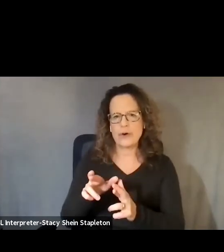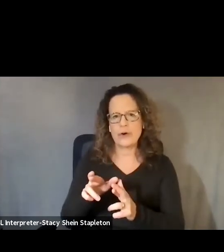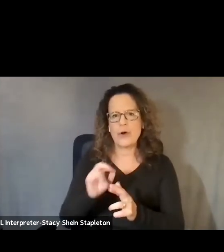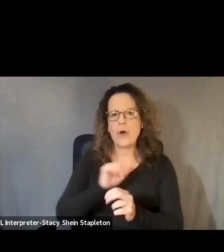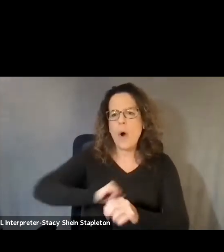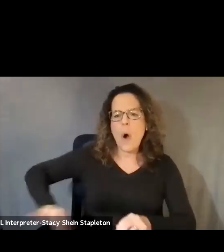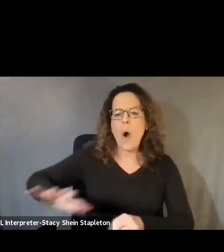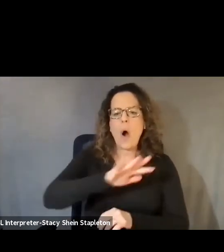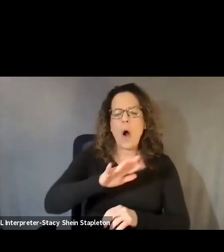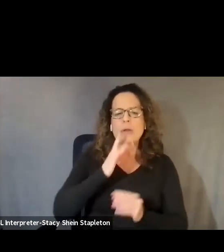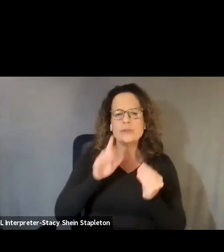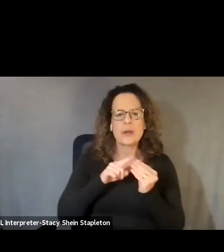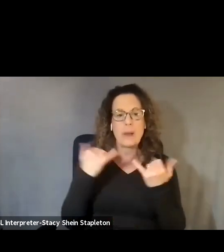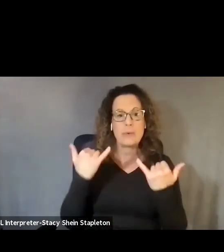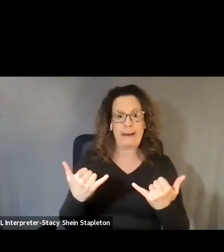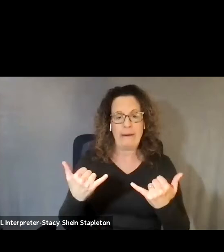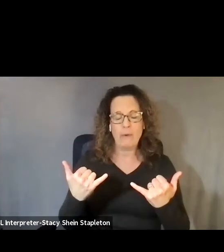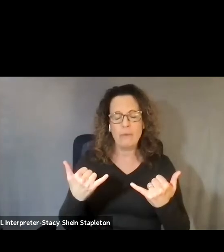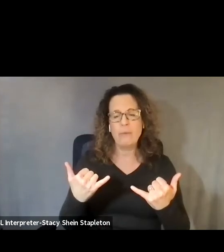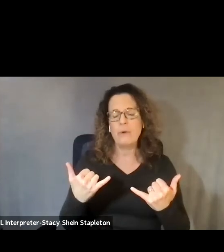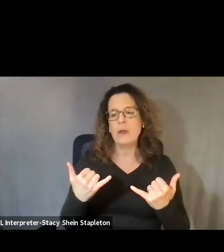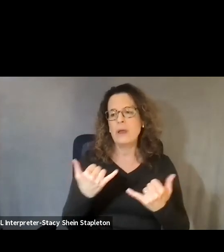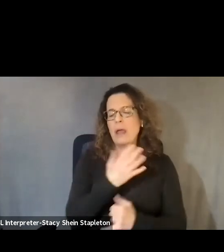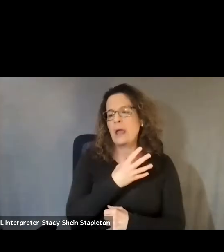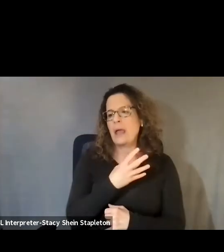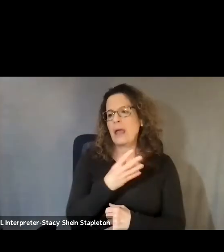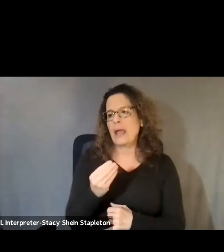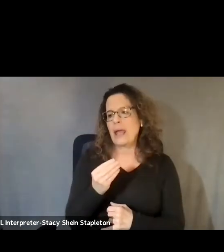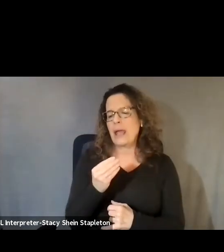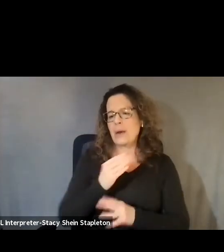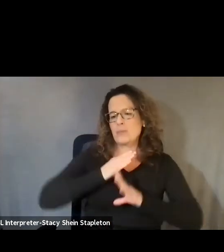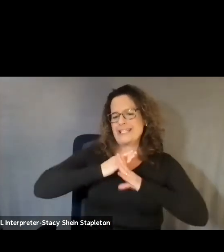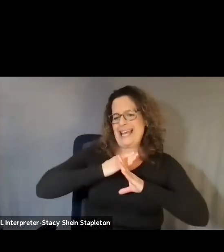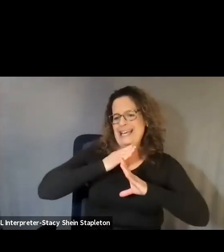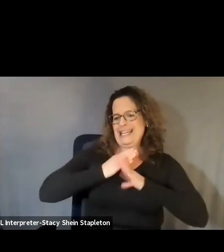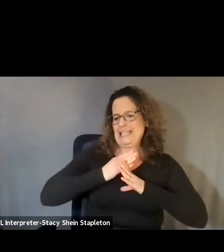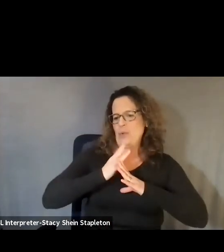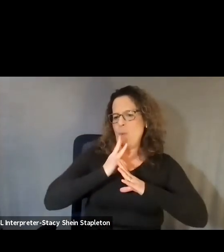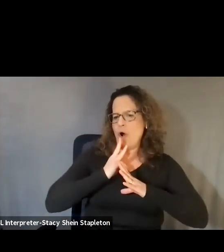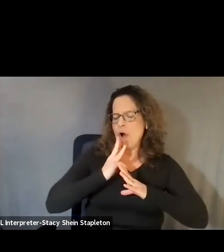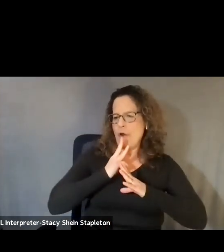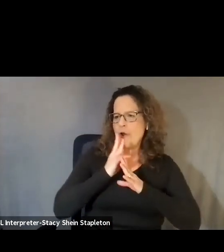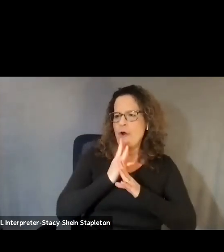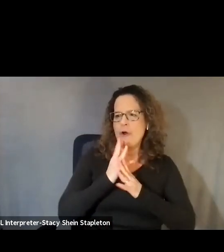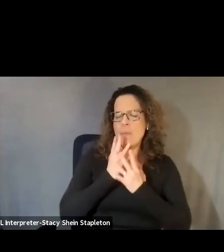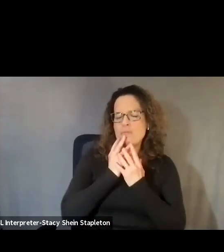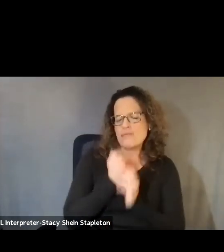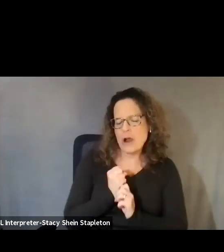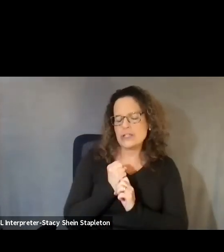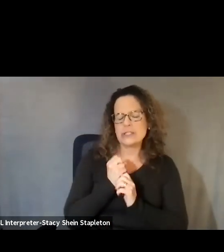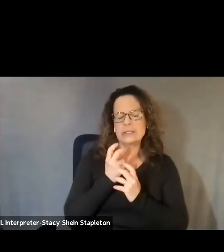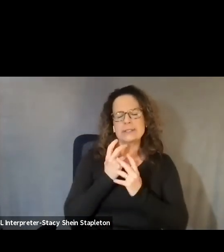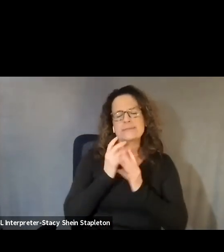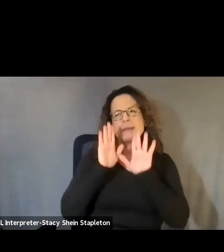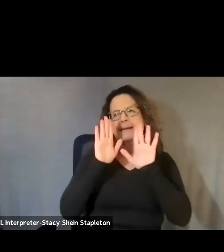all of what we're talking about tonight and protecting these precious, magnificent, amazing water bodies